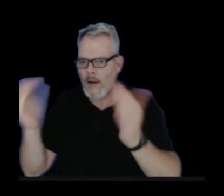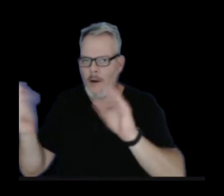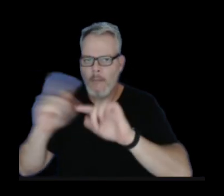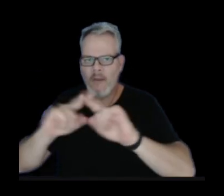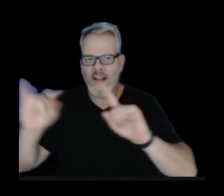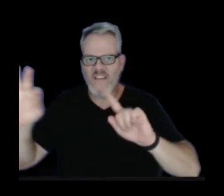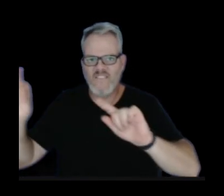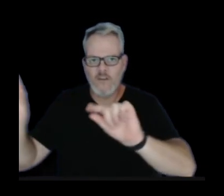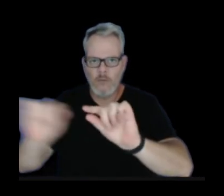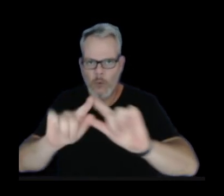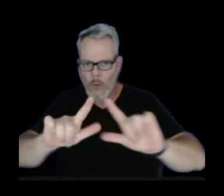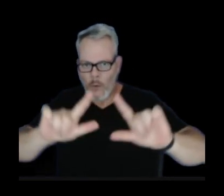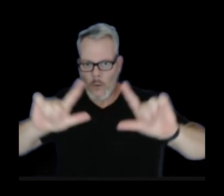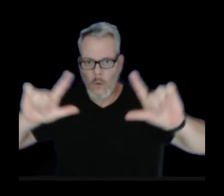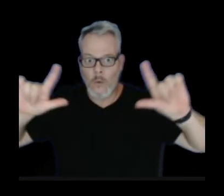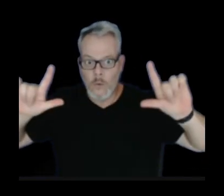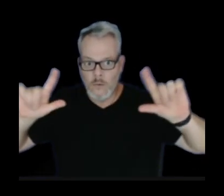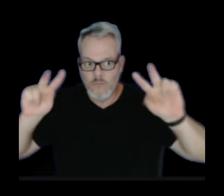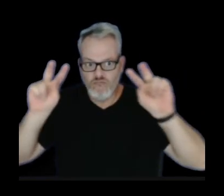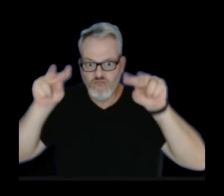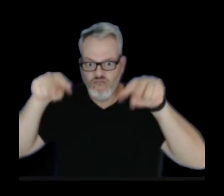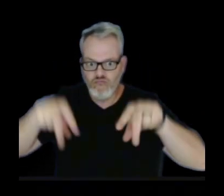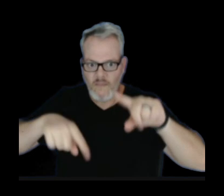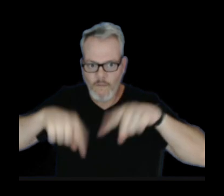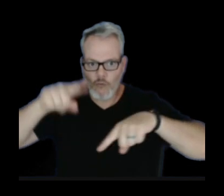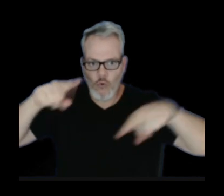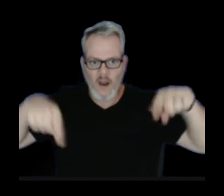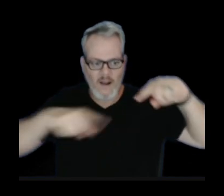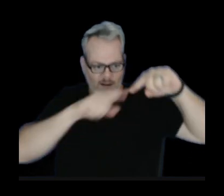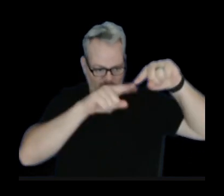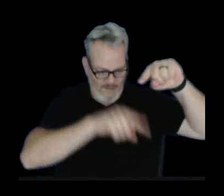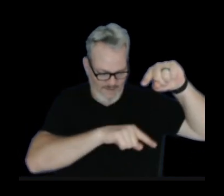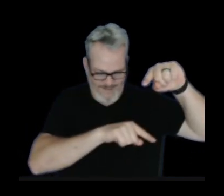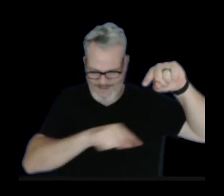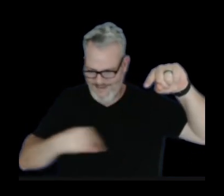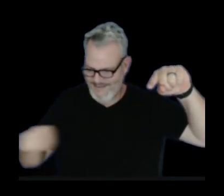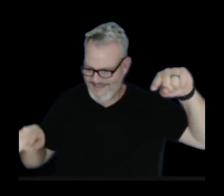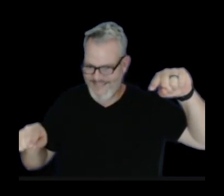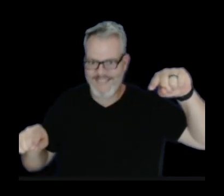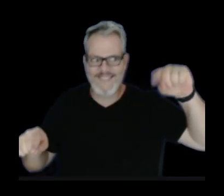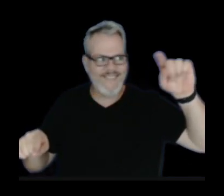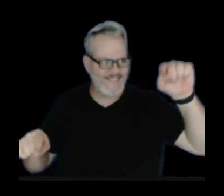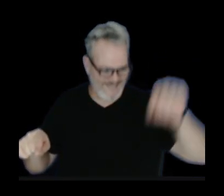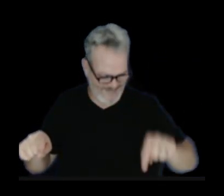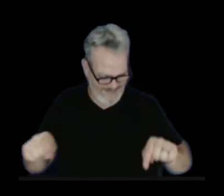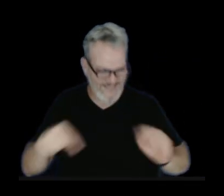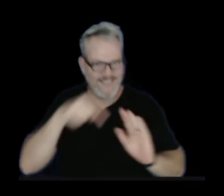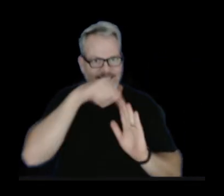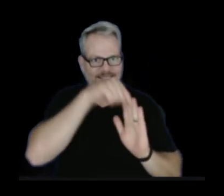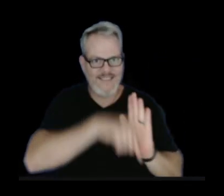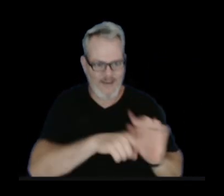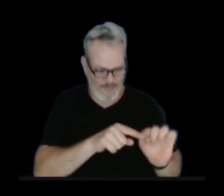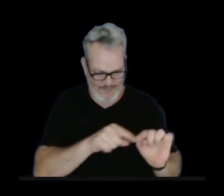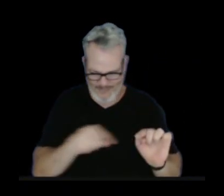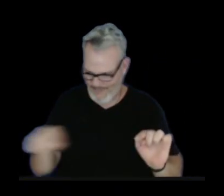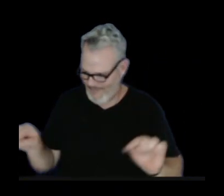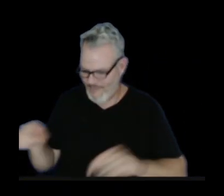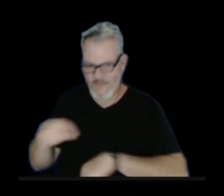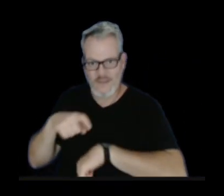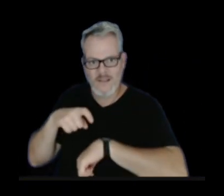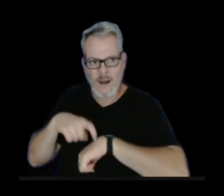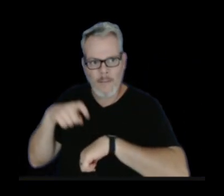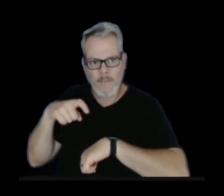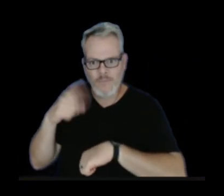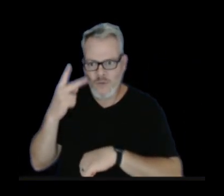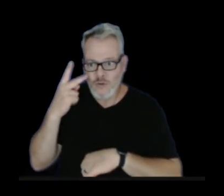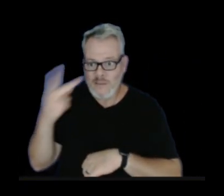when you look at the earthquakes plotted depth versus time, then you can see that in the shallow zones, many of these earthquakes have